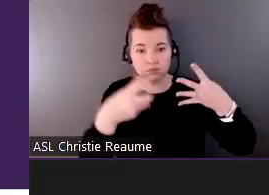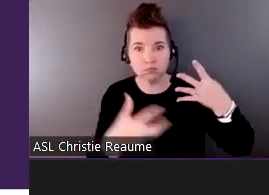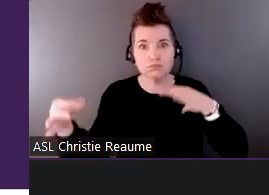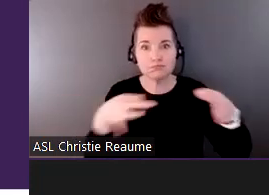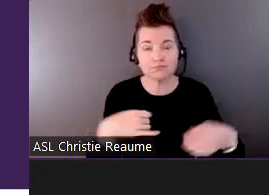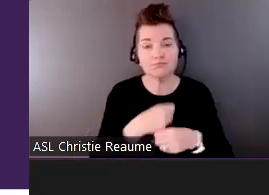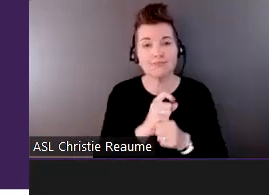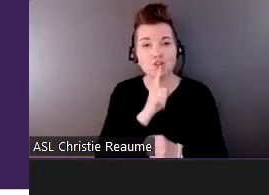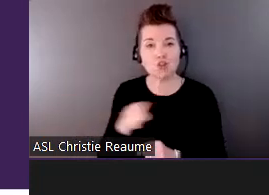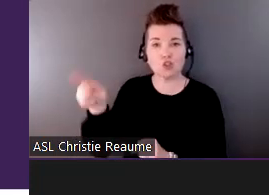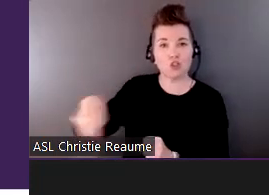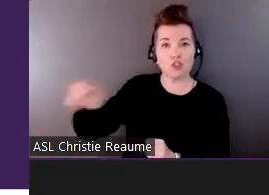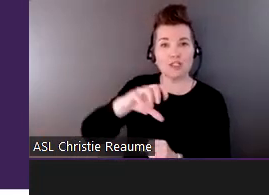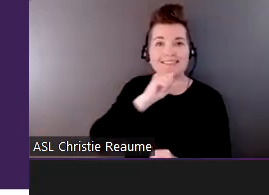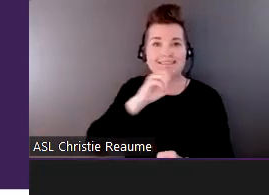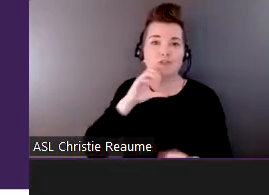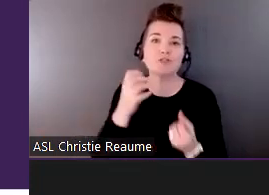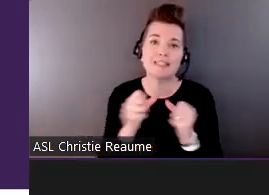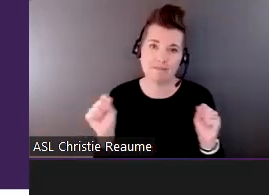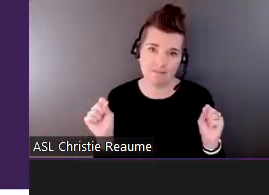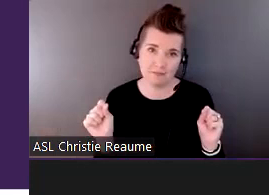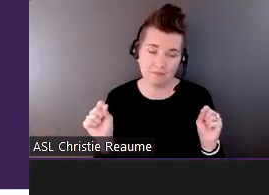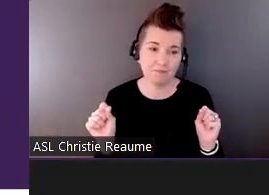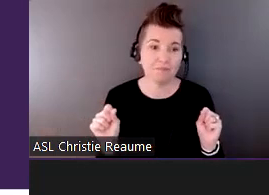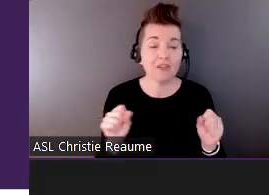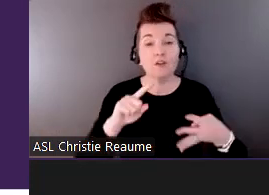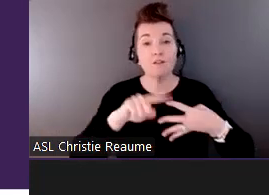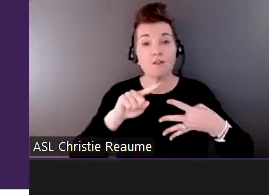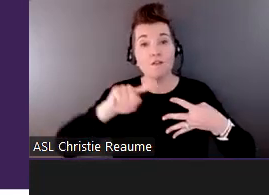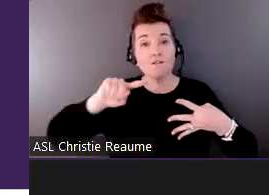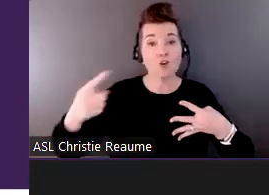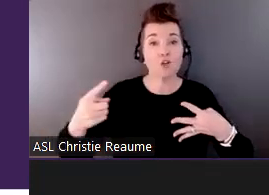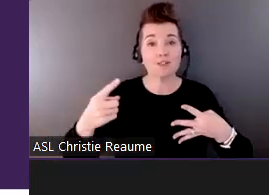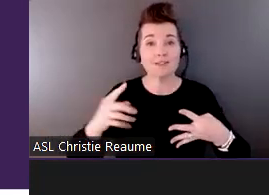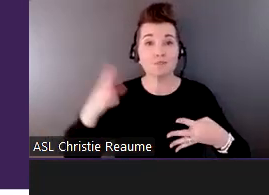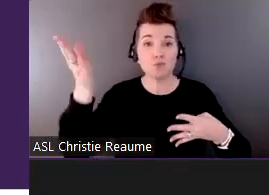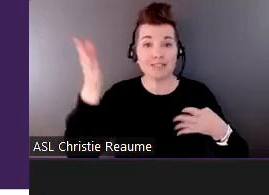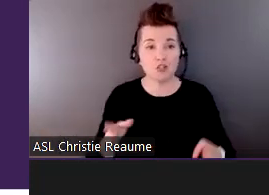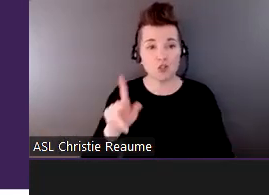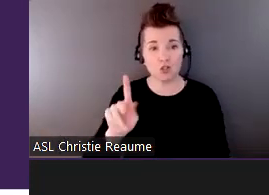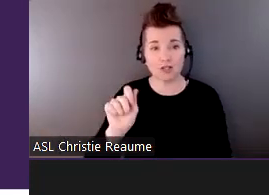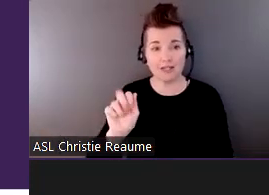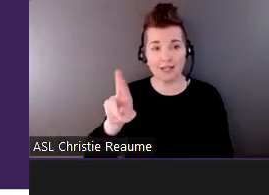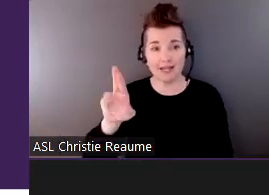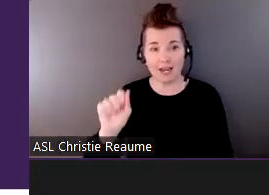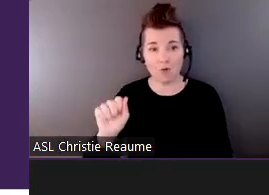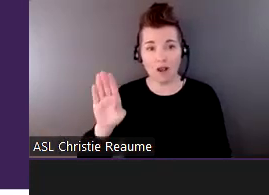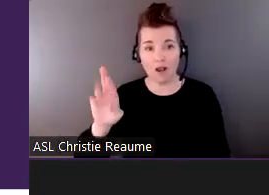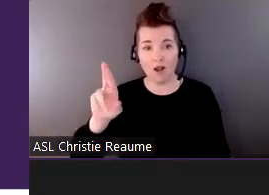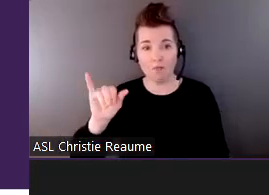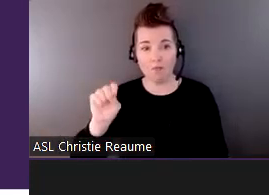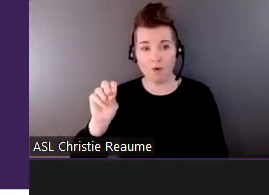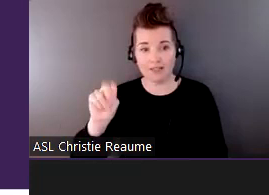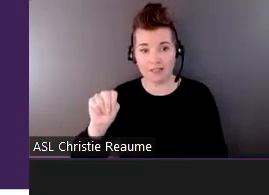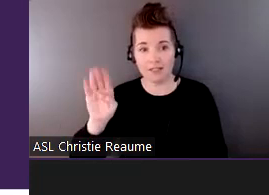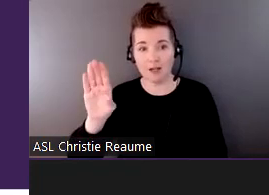safe so I just like to introduce our first Speaker uh Karen Bryson bovang and she is the